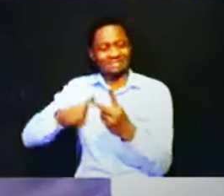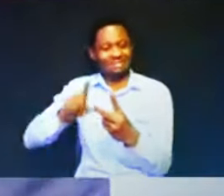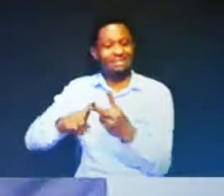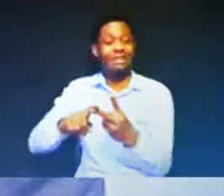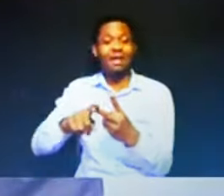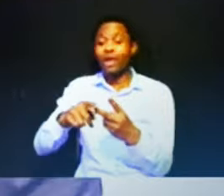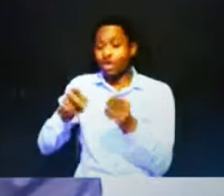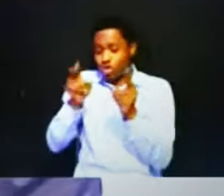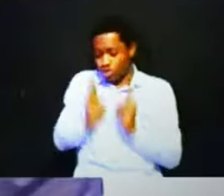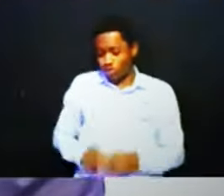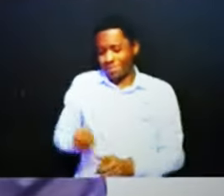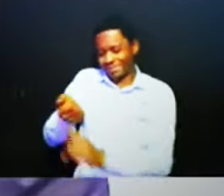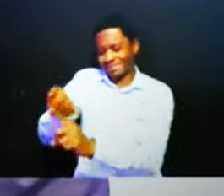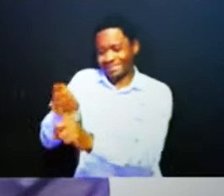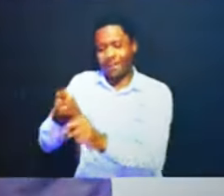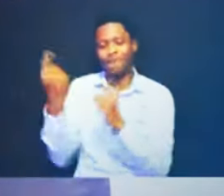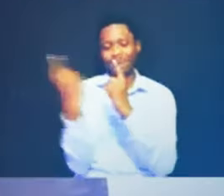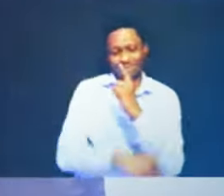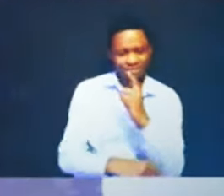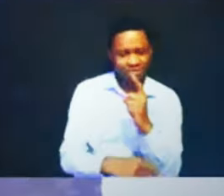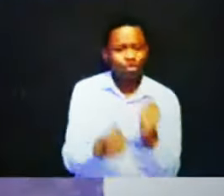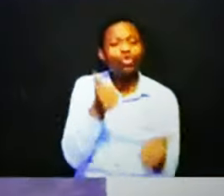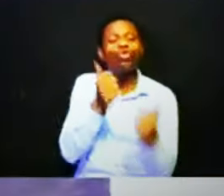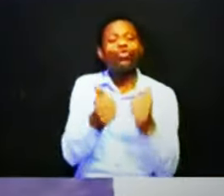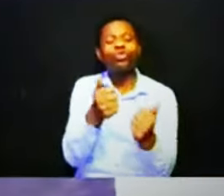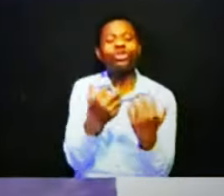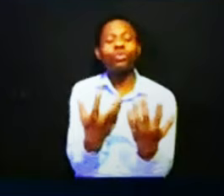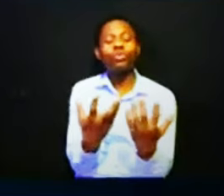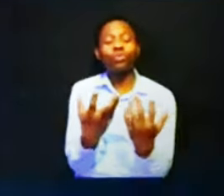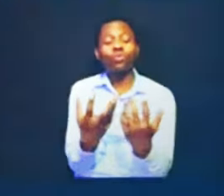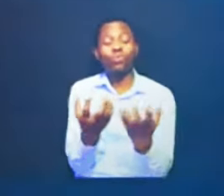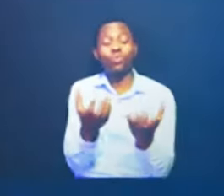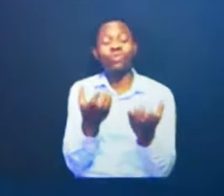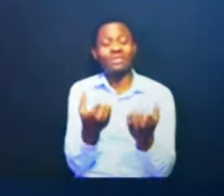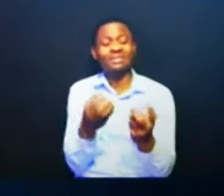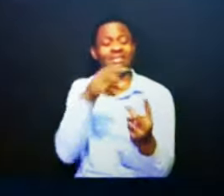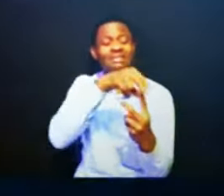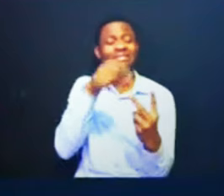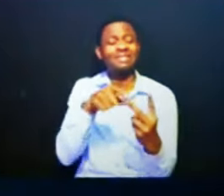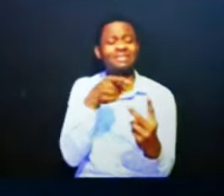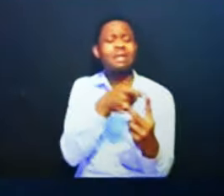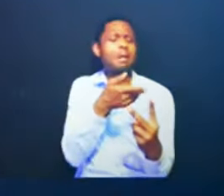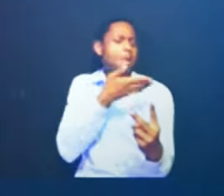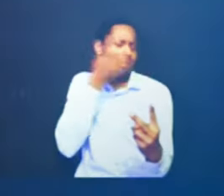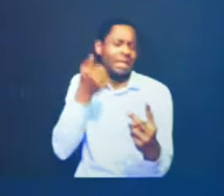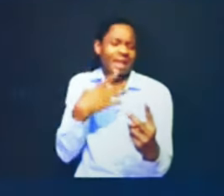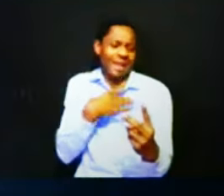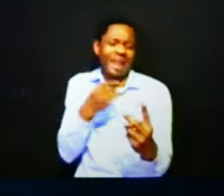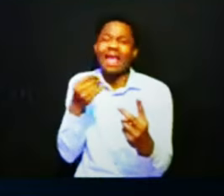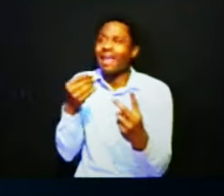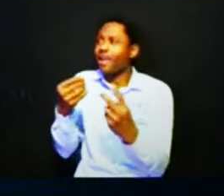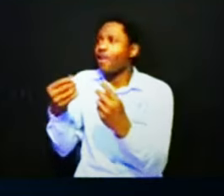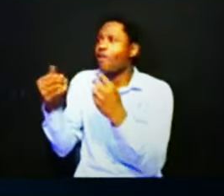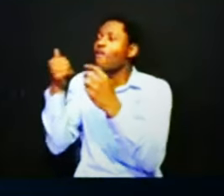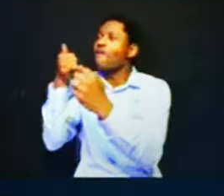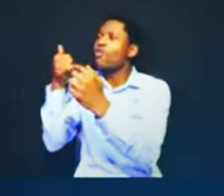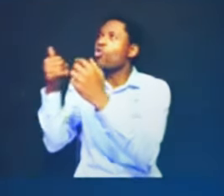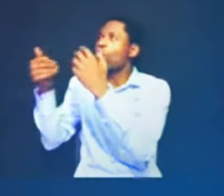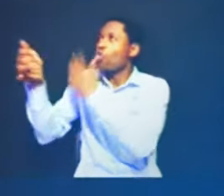so the apostle is saying that there are certain people you better offend God than to offend